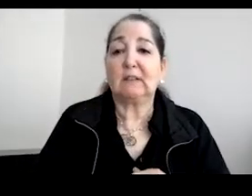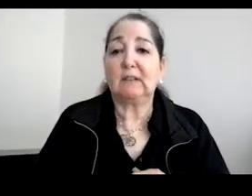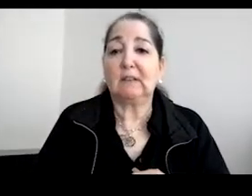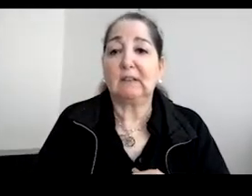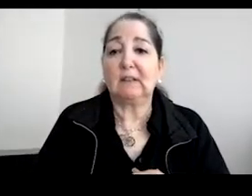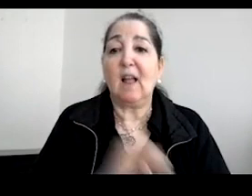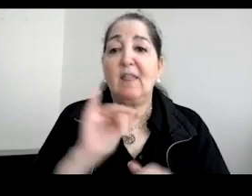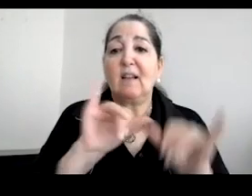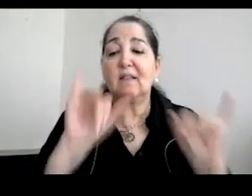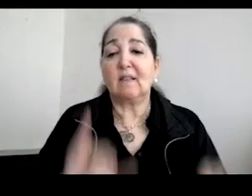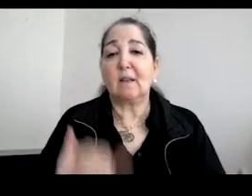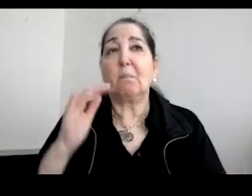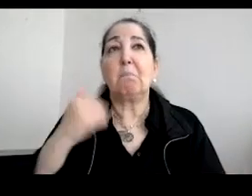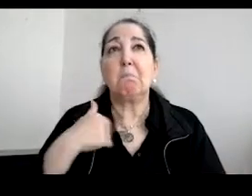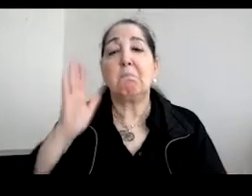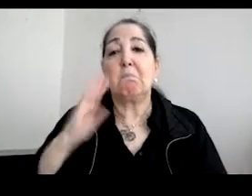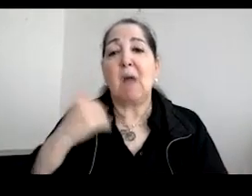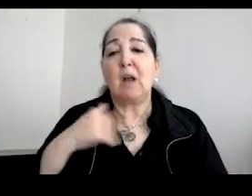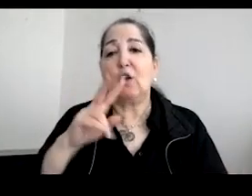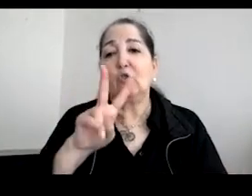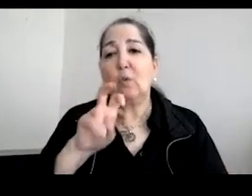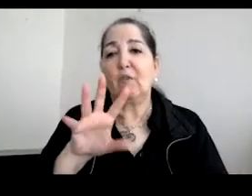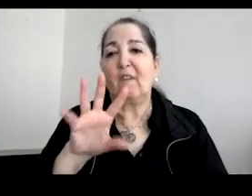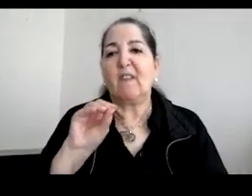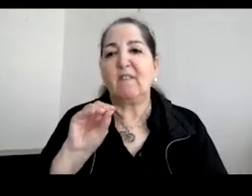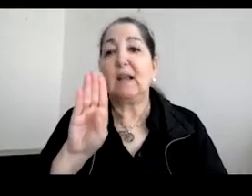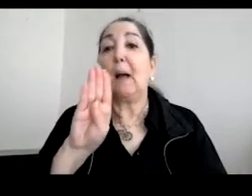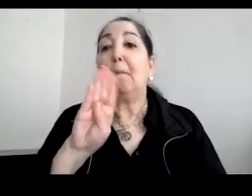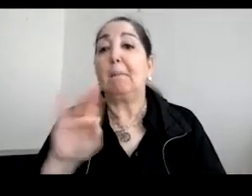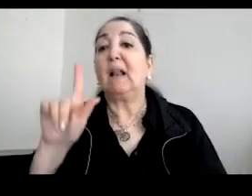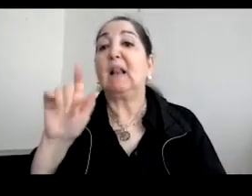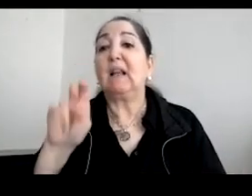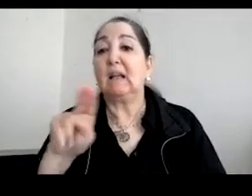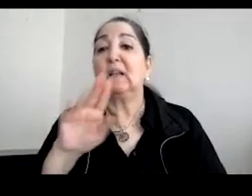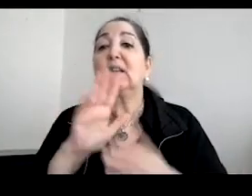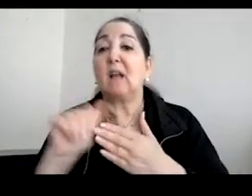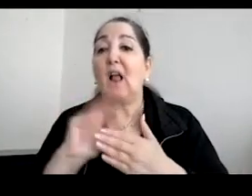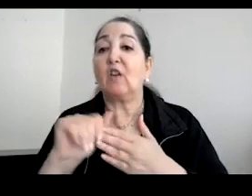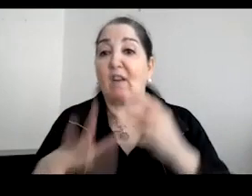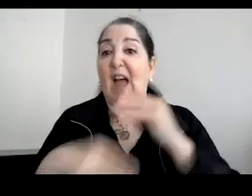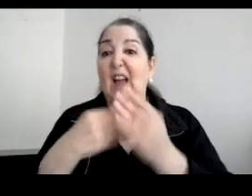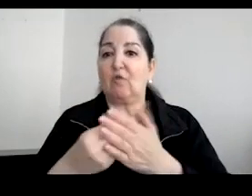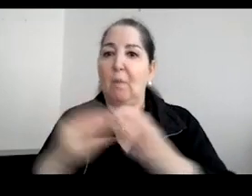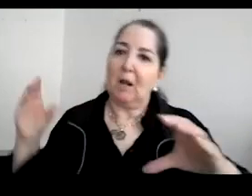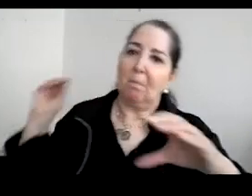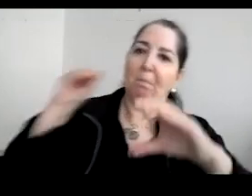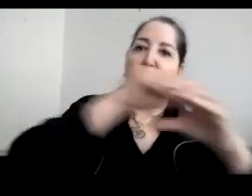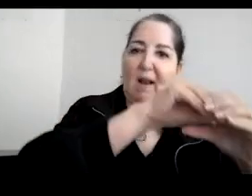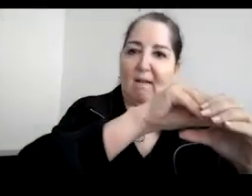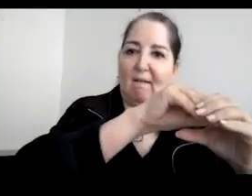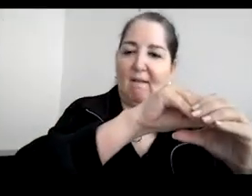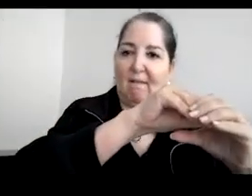had about $250 billion worth of additional funds put into it by the CARES Act. And as I'll talk about in a